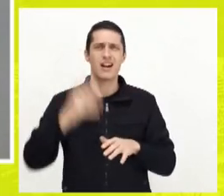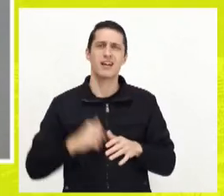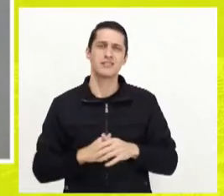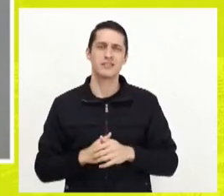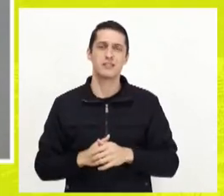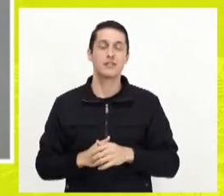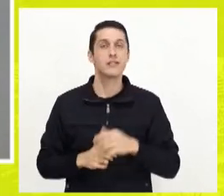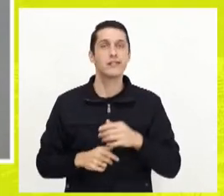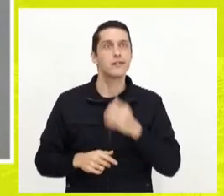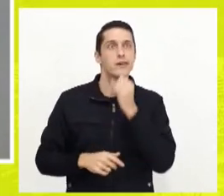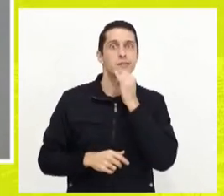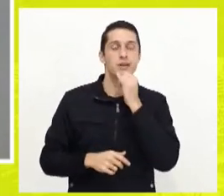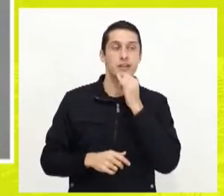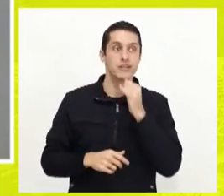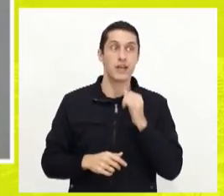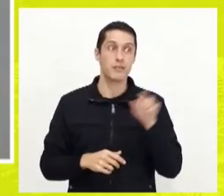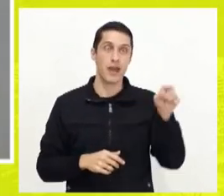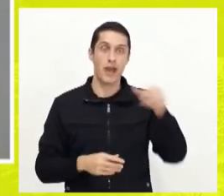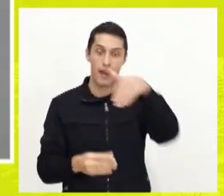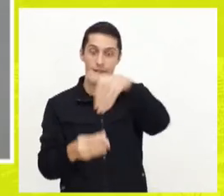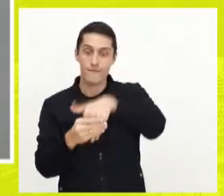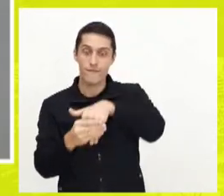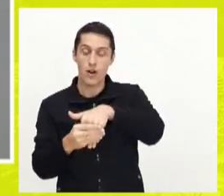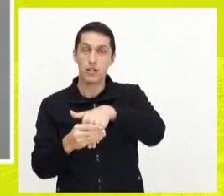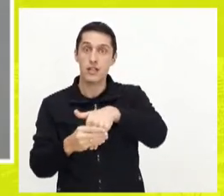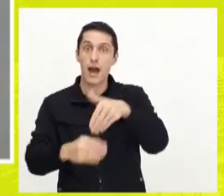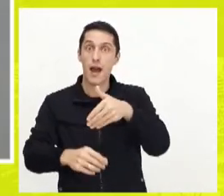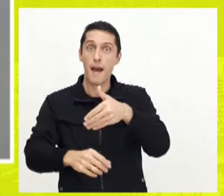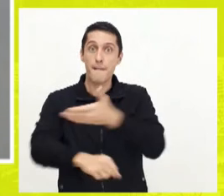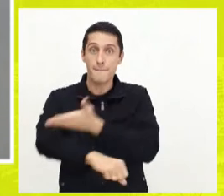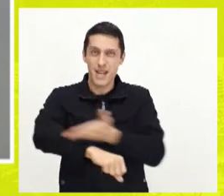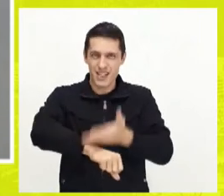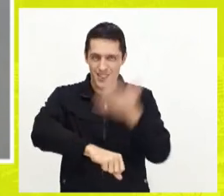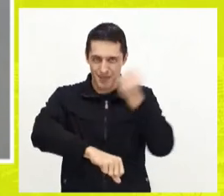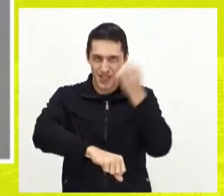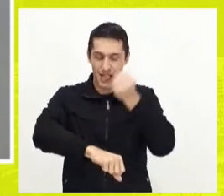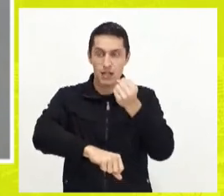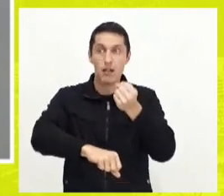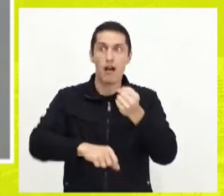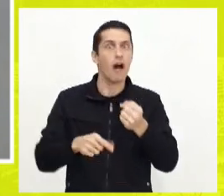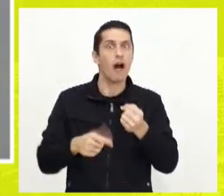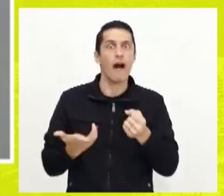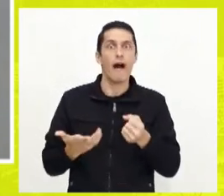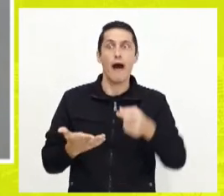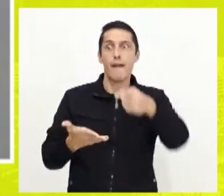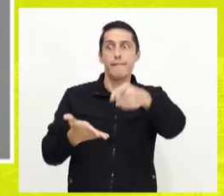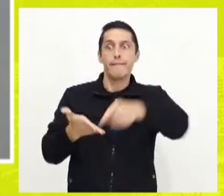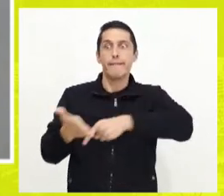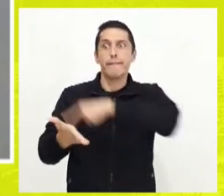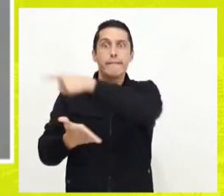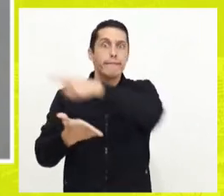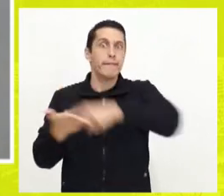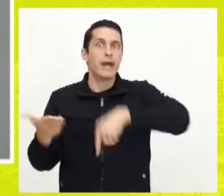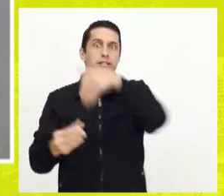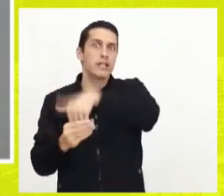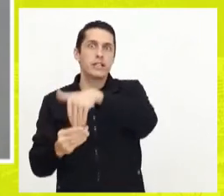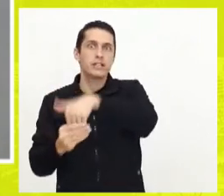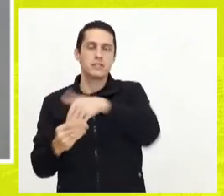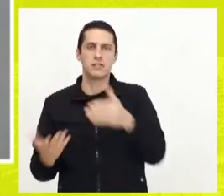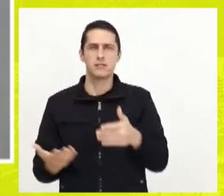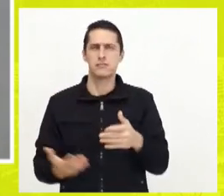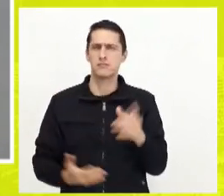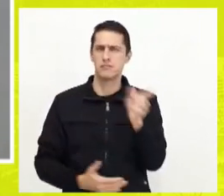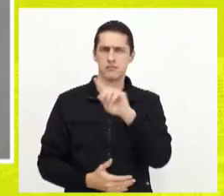check white votes and all the elections like these things are so easy to check that this